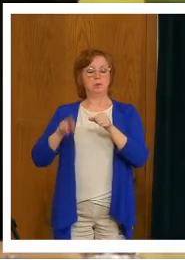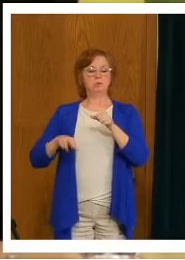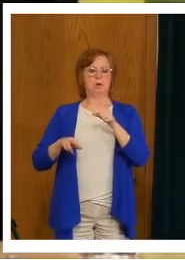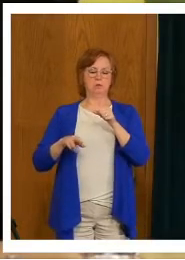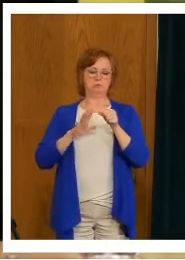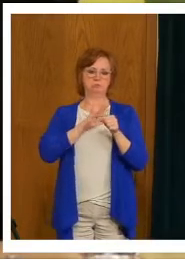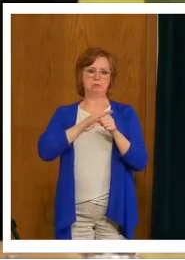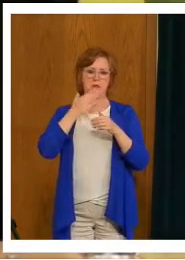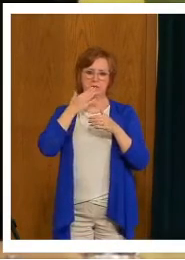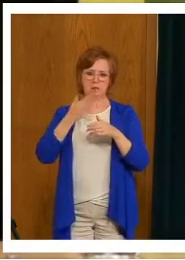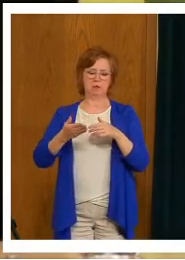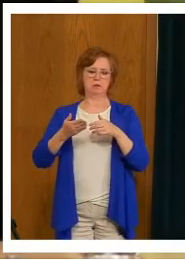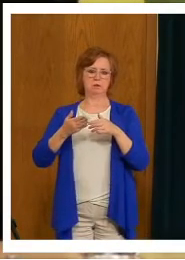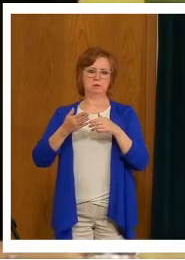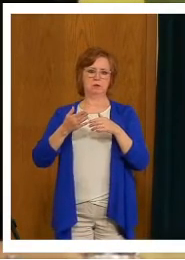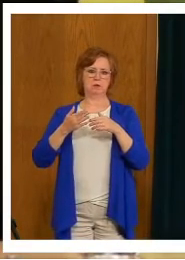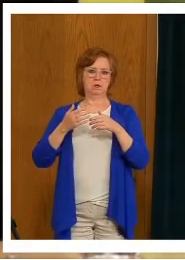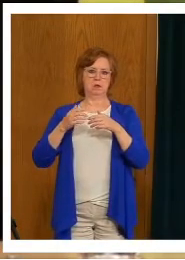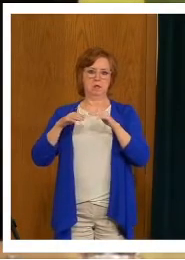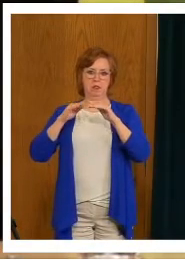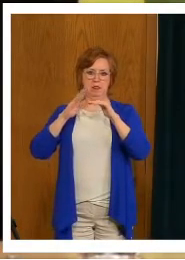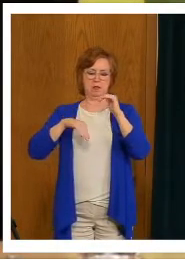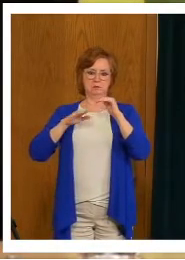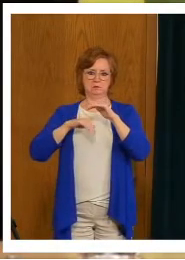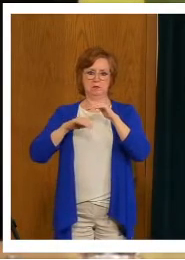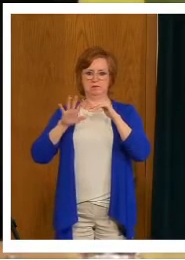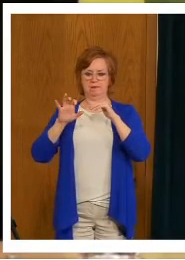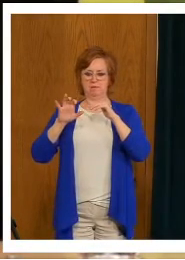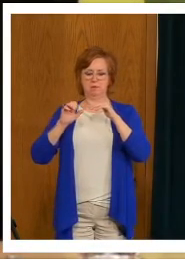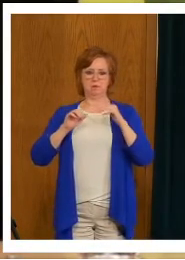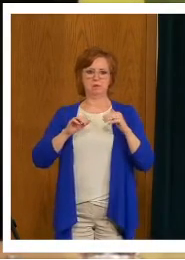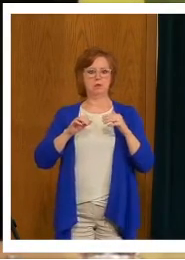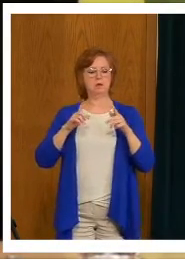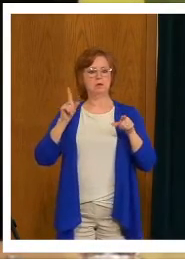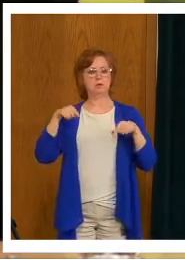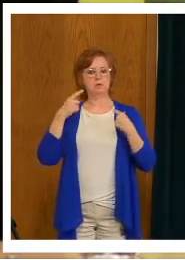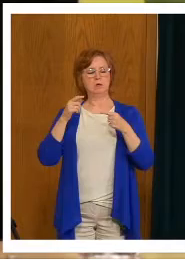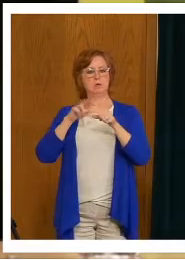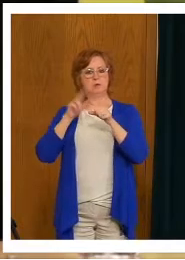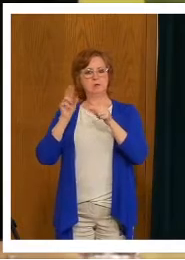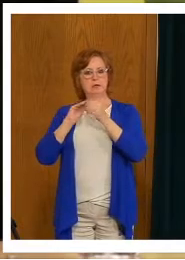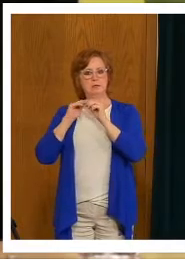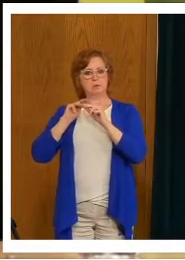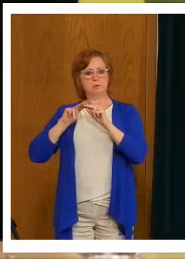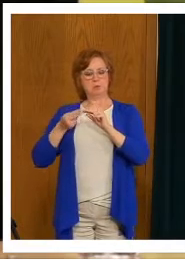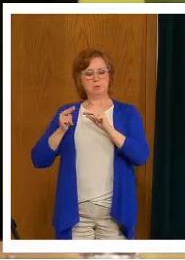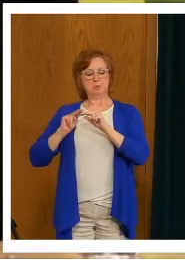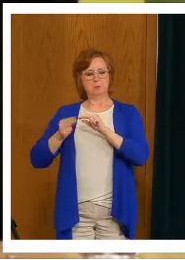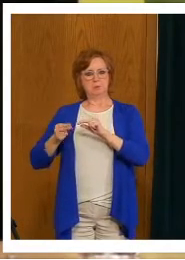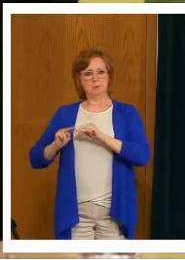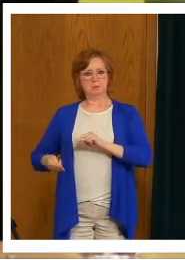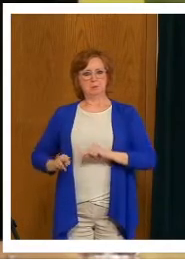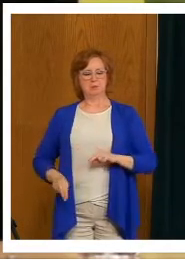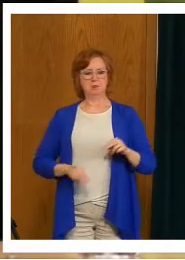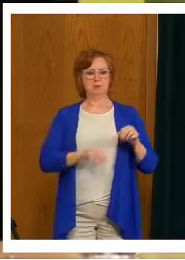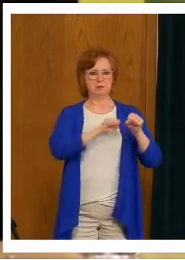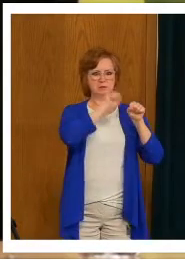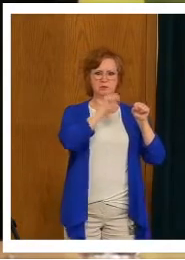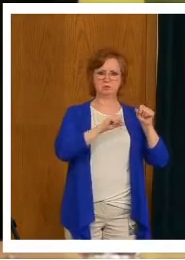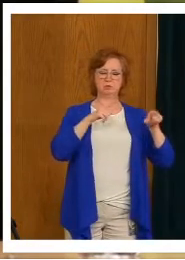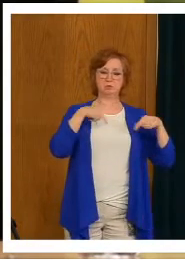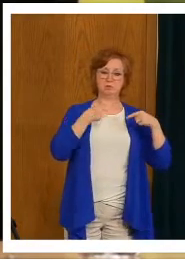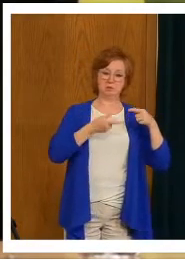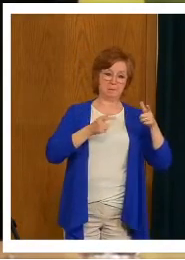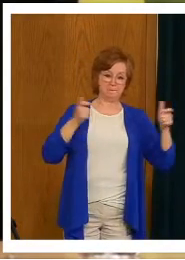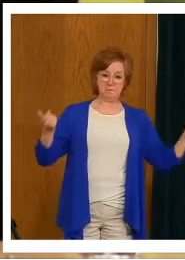to be below where Saskatoon is. So Regina has been on a downward trend. Saskatoon has been, I think, stable for a number of weeks now,